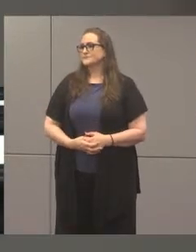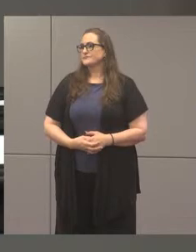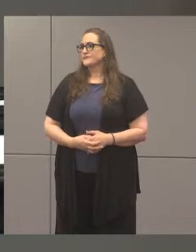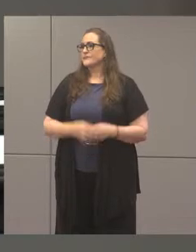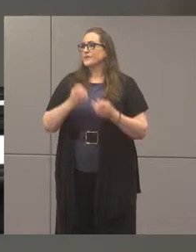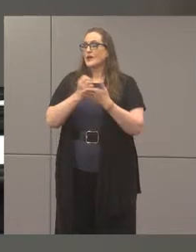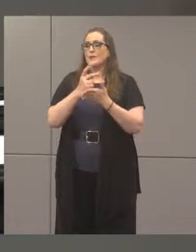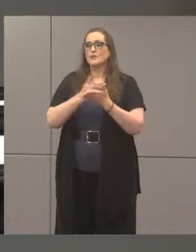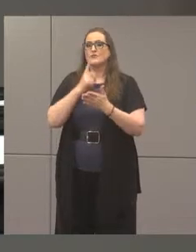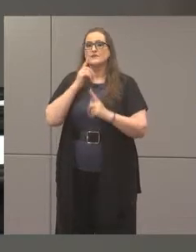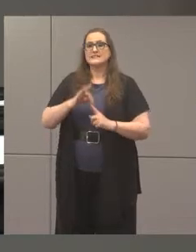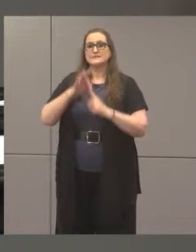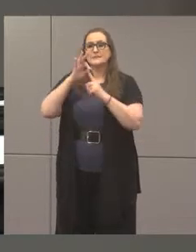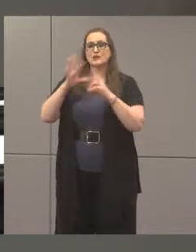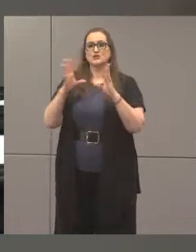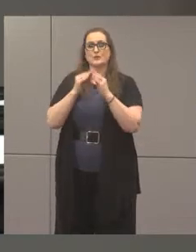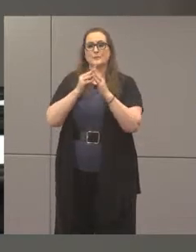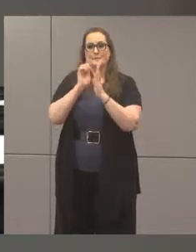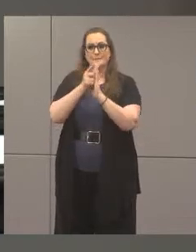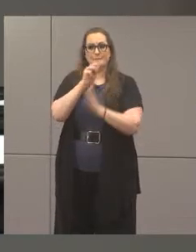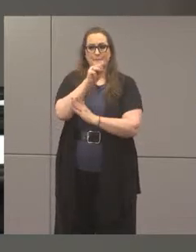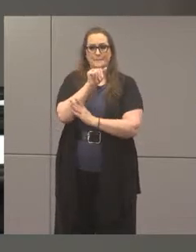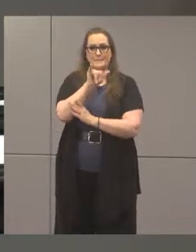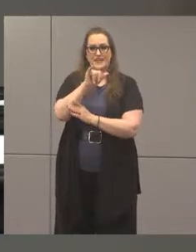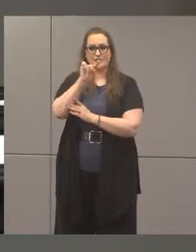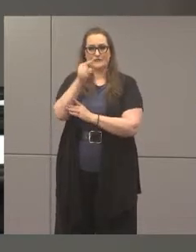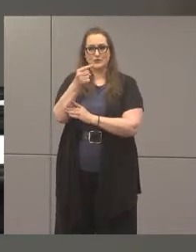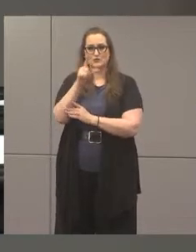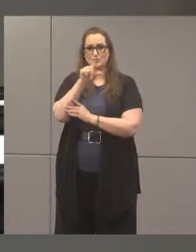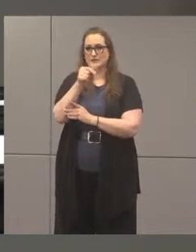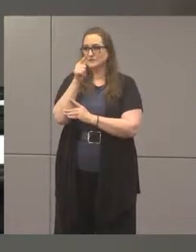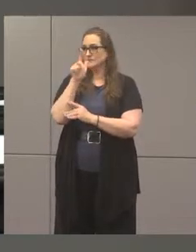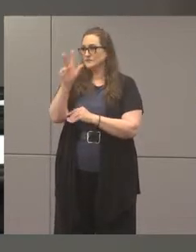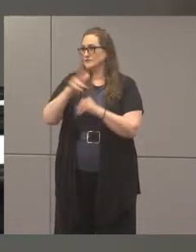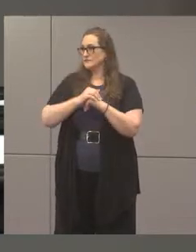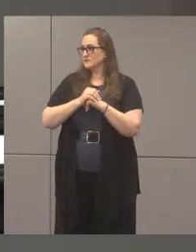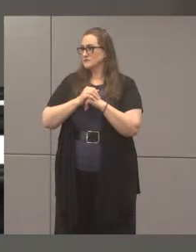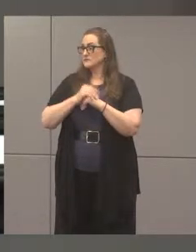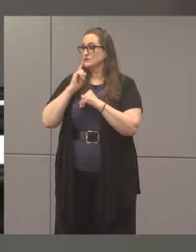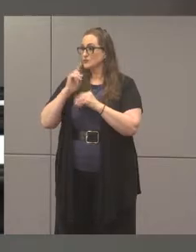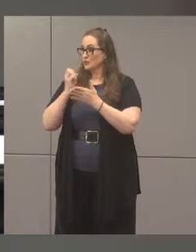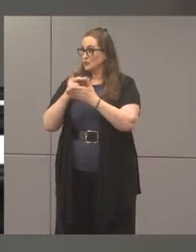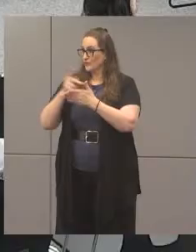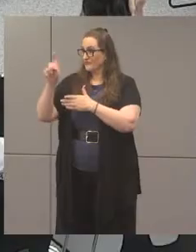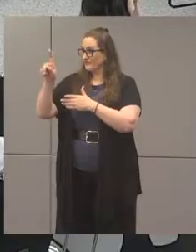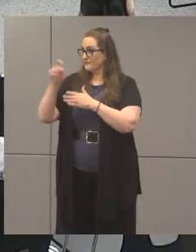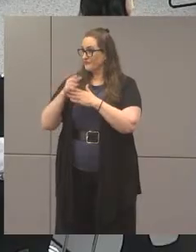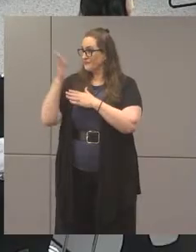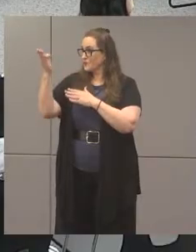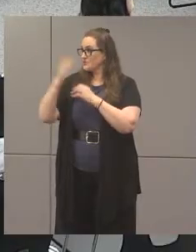Approval of the special meeting minutes of May 1st, 2023. Is there a motion to approve those minutes?